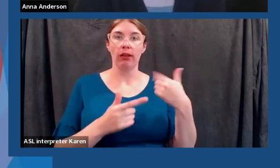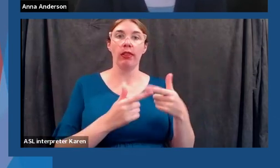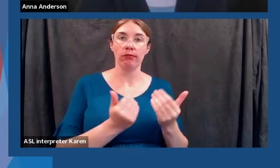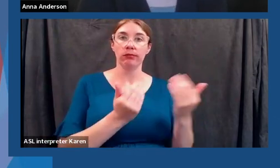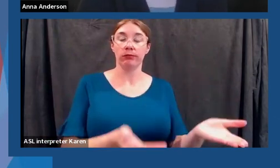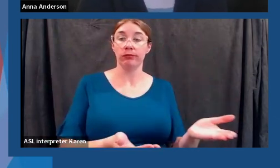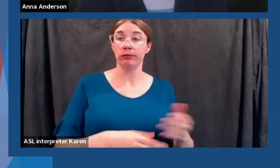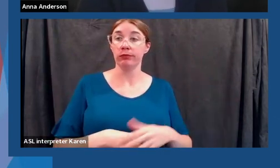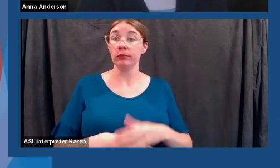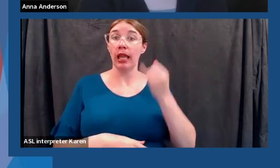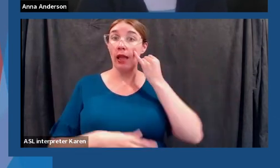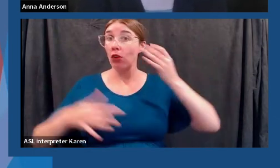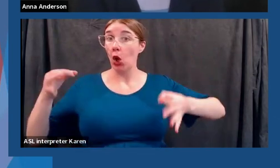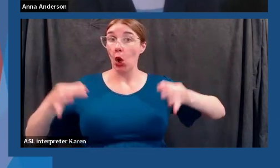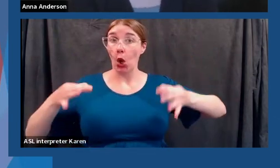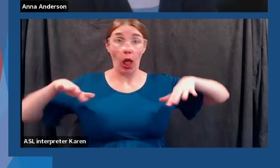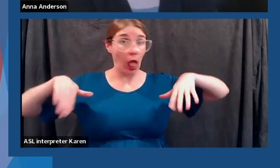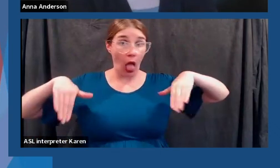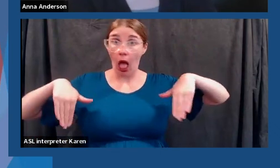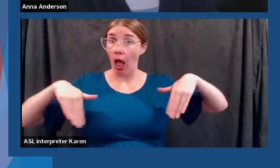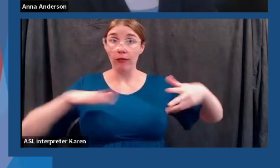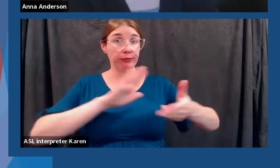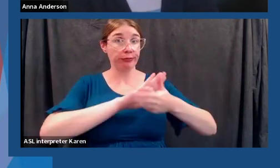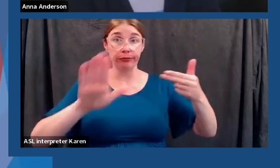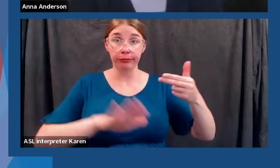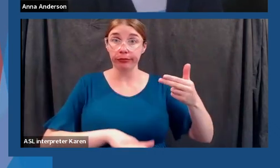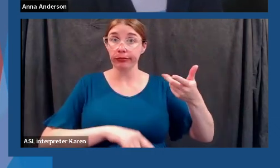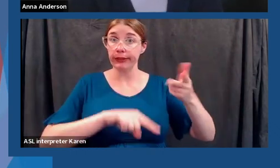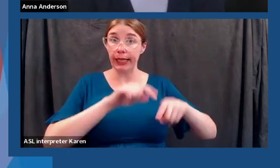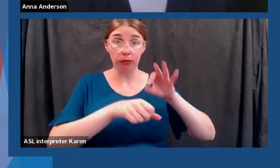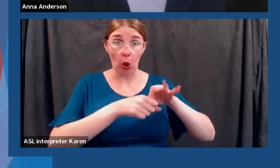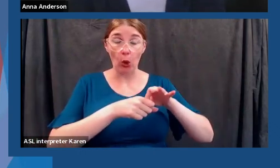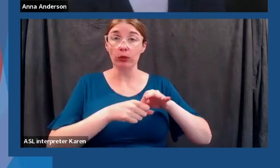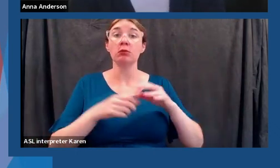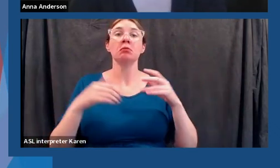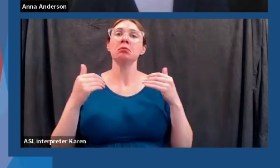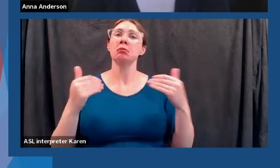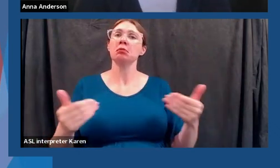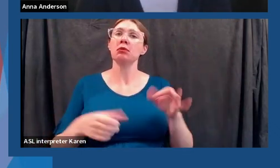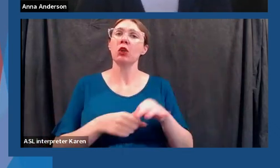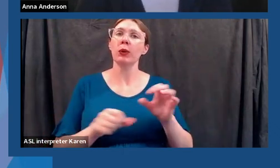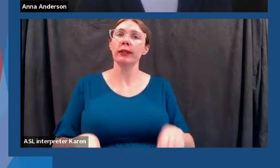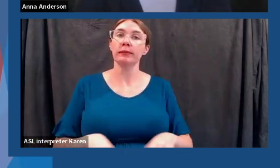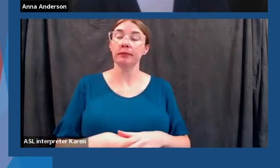not been determined by a court to be ineligible to vote. Next.